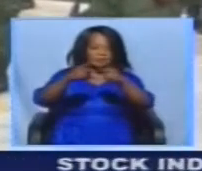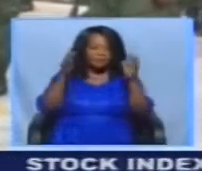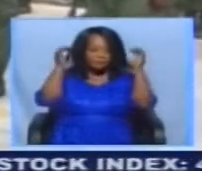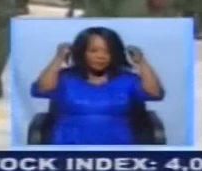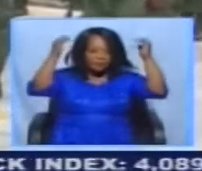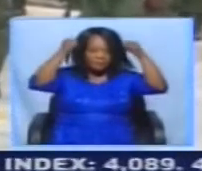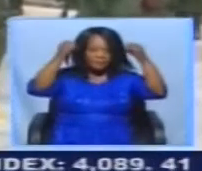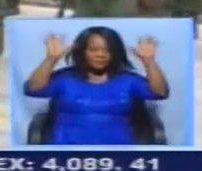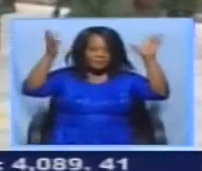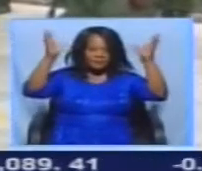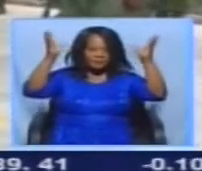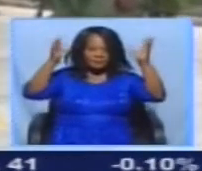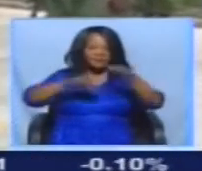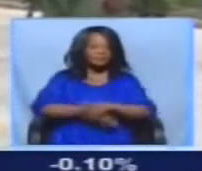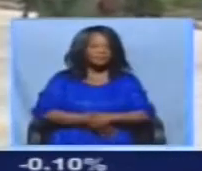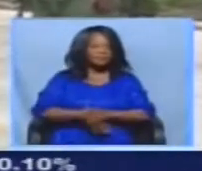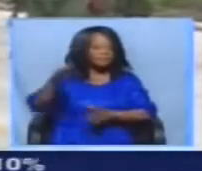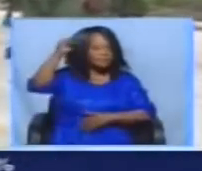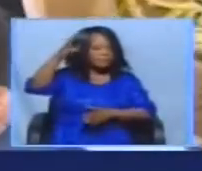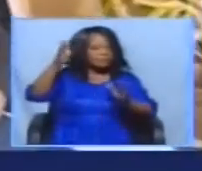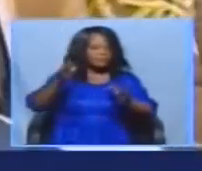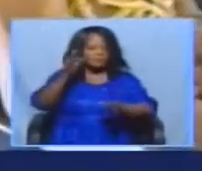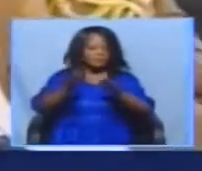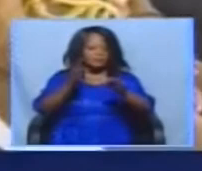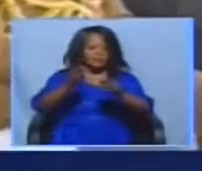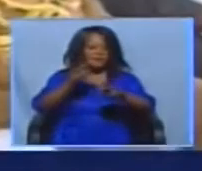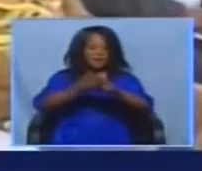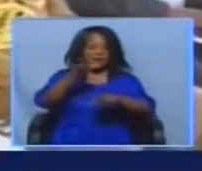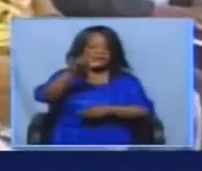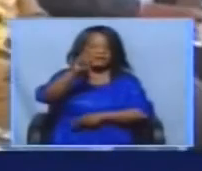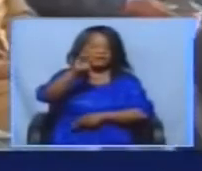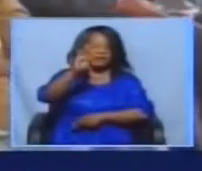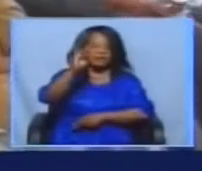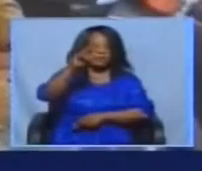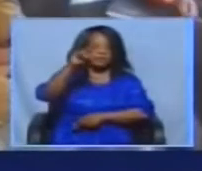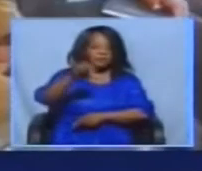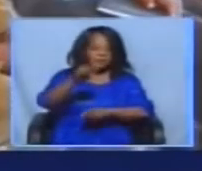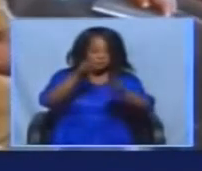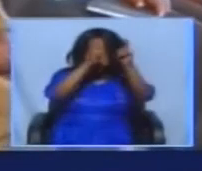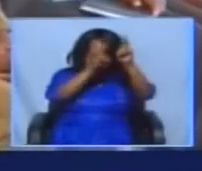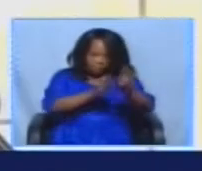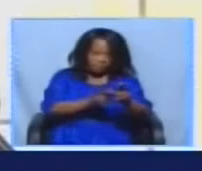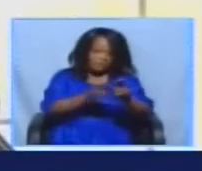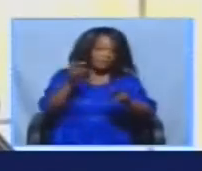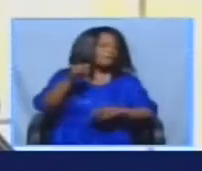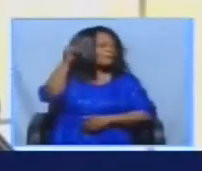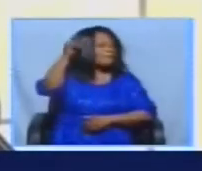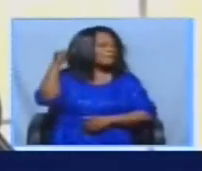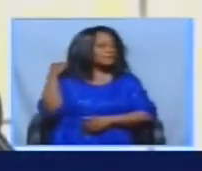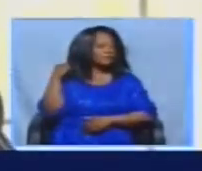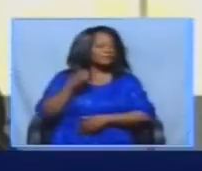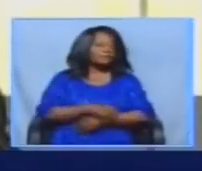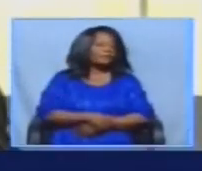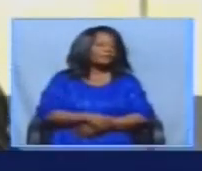the ceremonial sessions. Minister of Justice Given Luvinda was the guest of honor at the event. It is such a